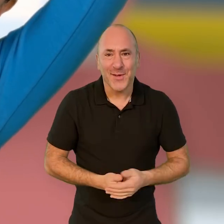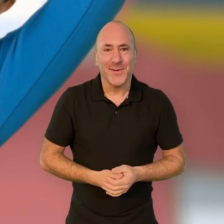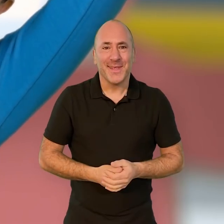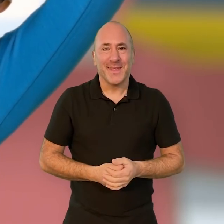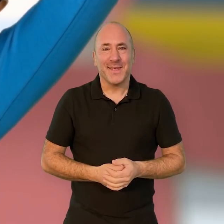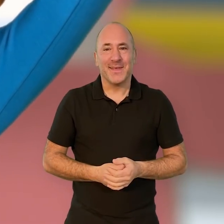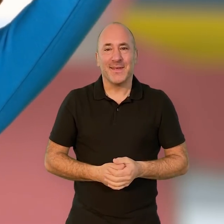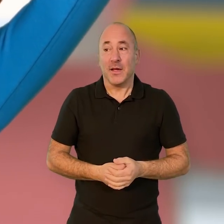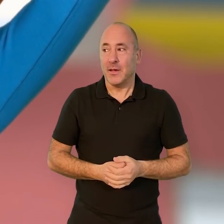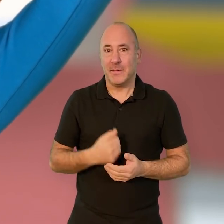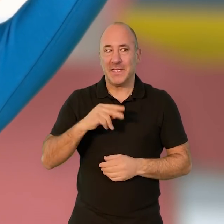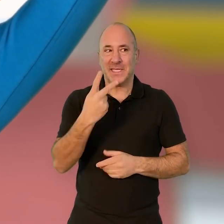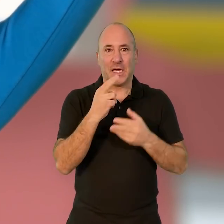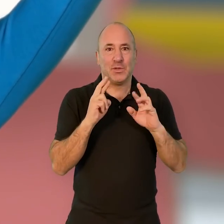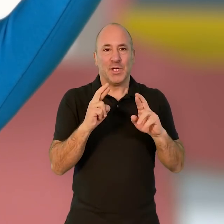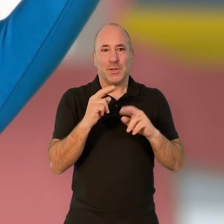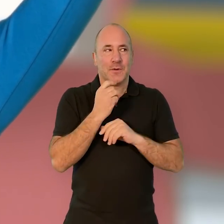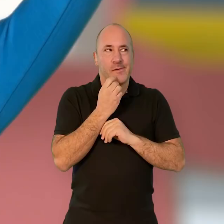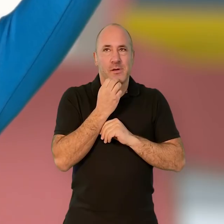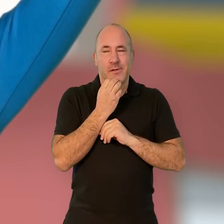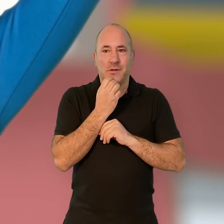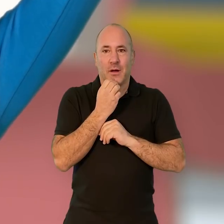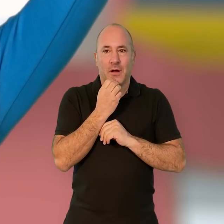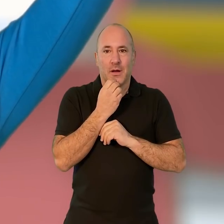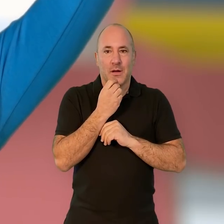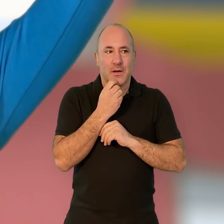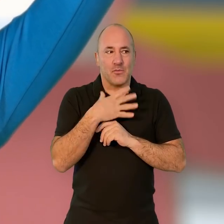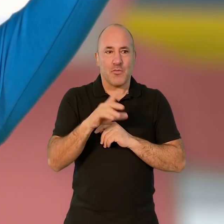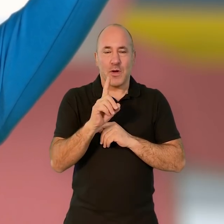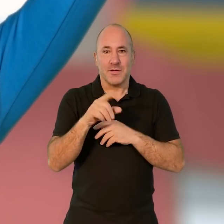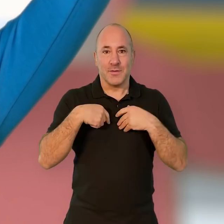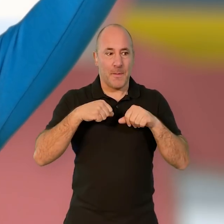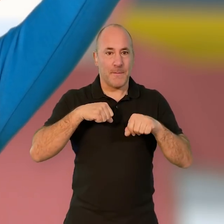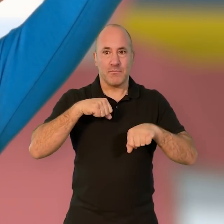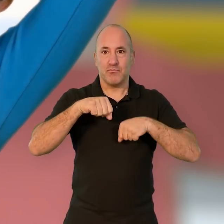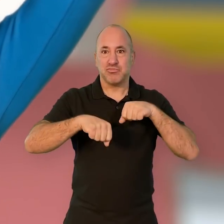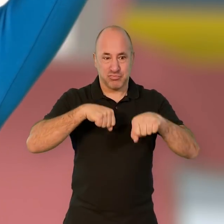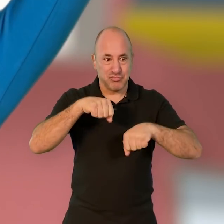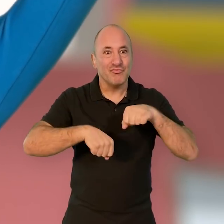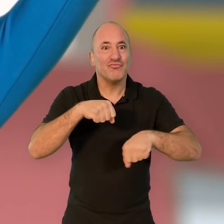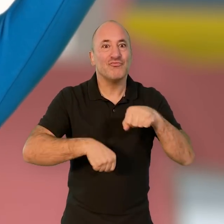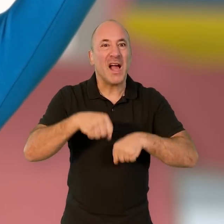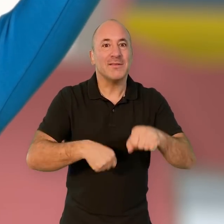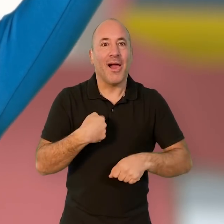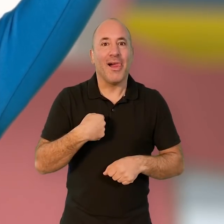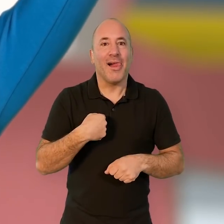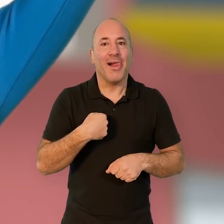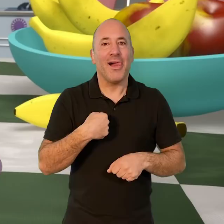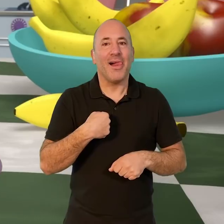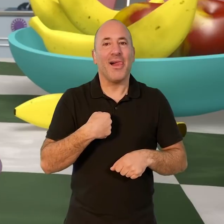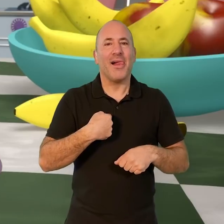very much. Now my second wish, I wish to ride a